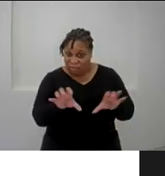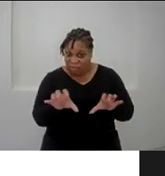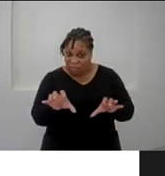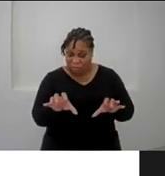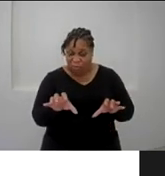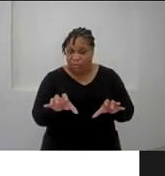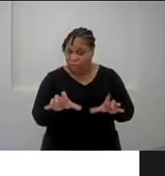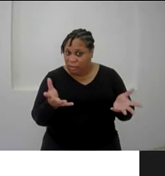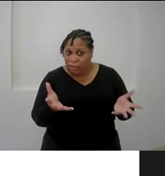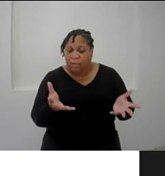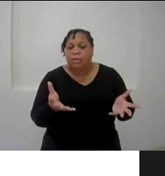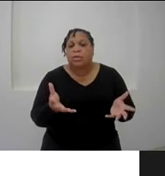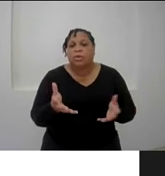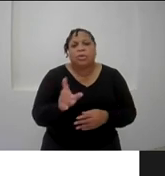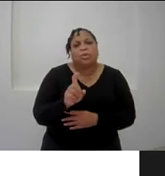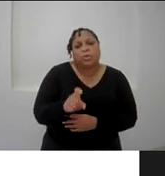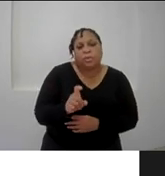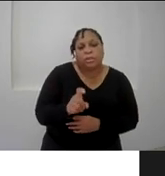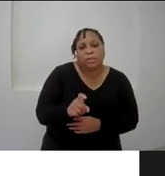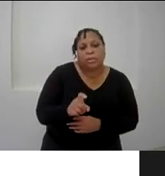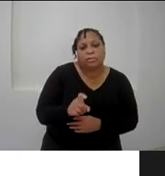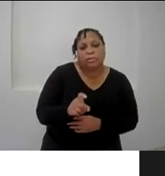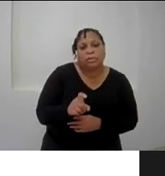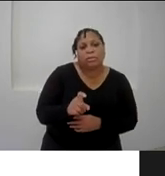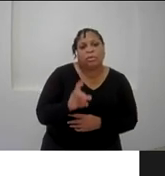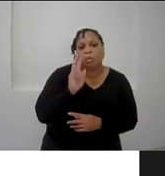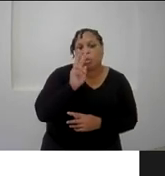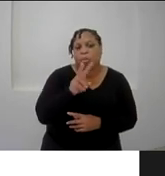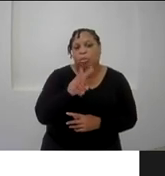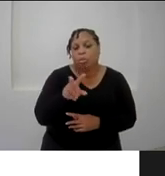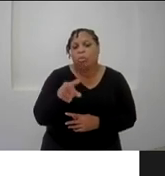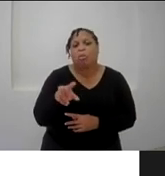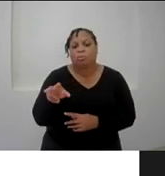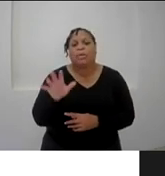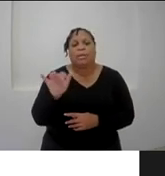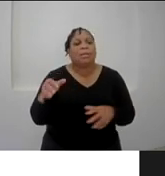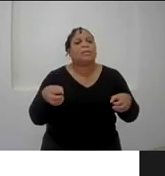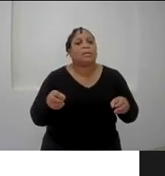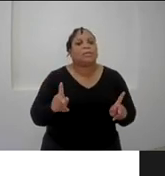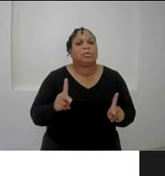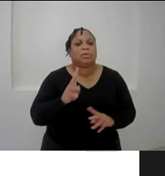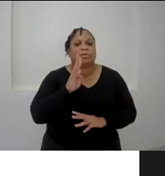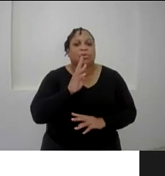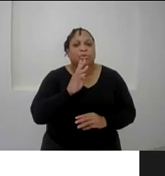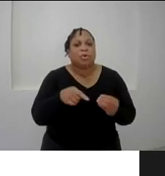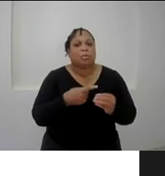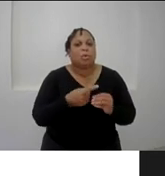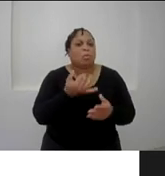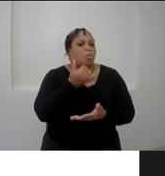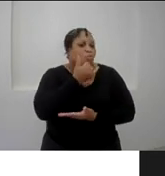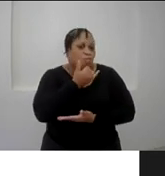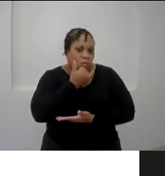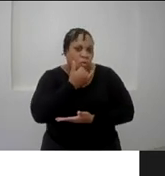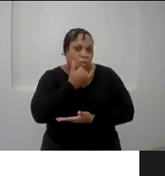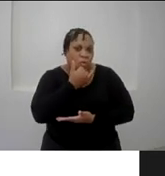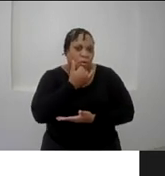Do we need to look at that and to have that, an opportunity to talk about what went wrong?